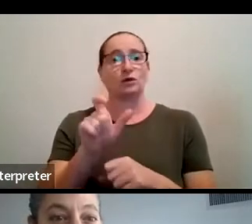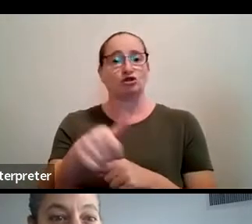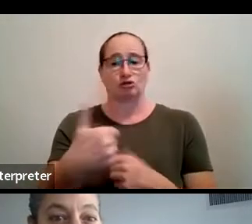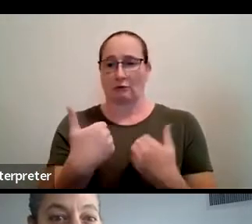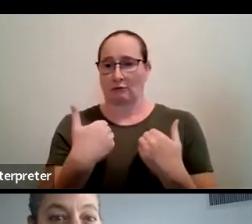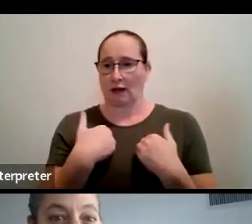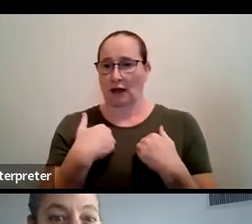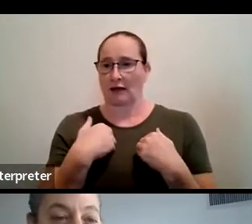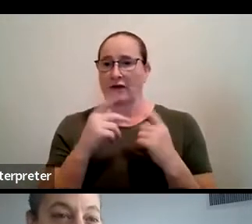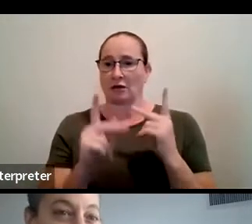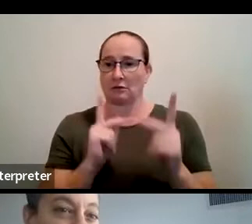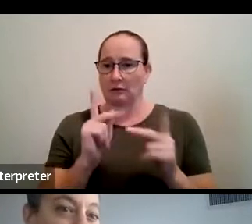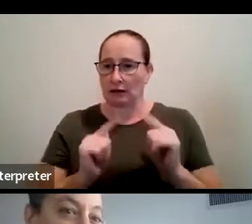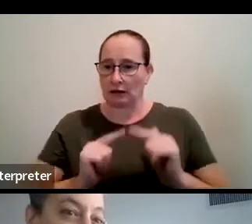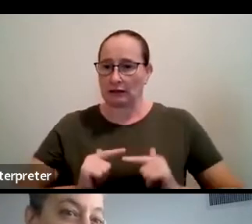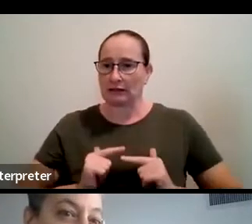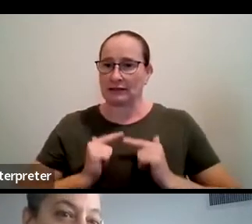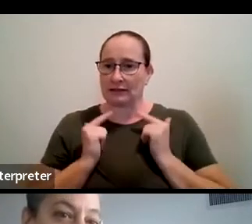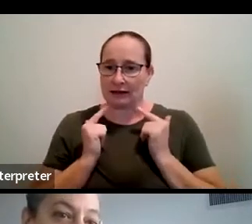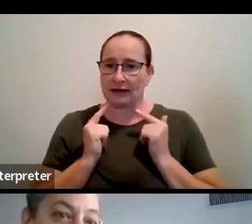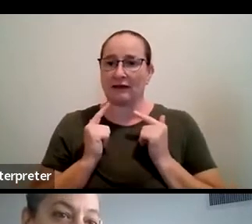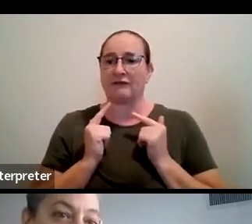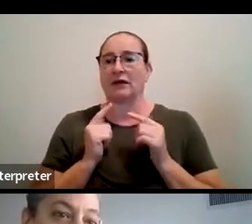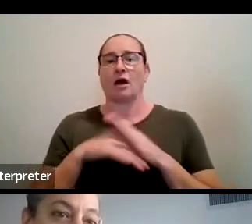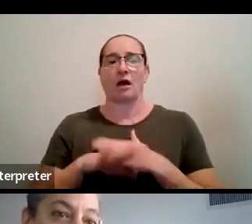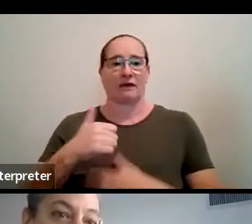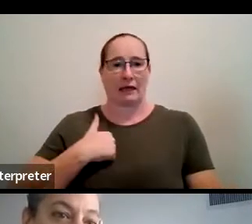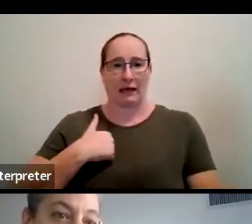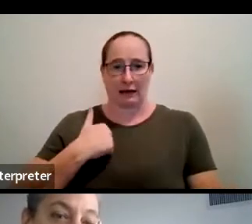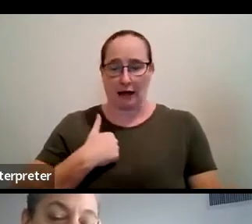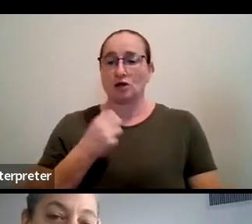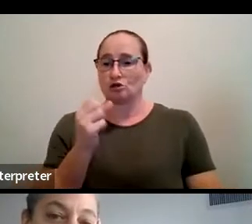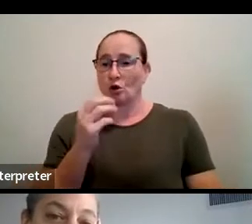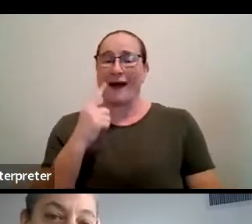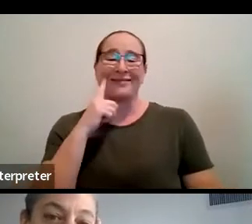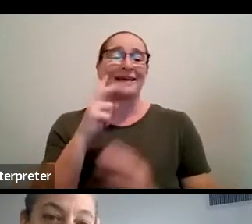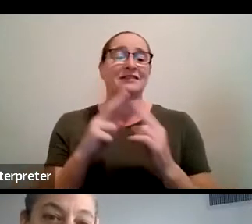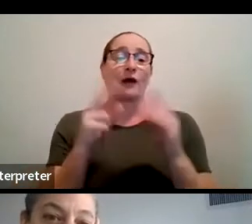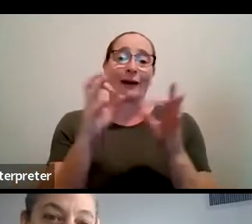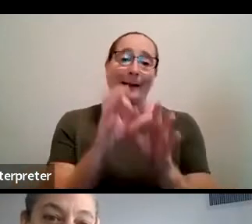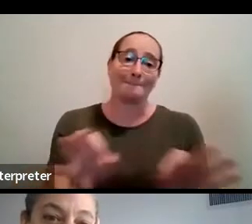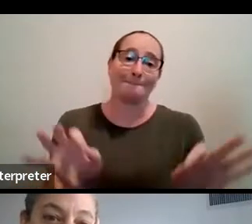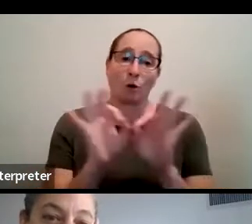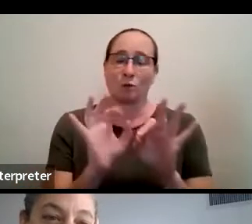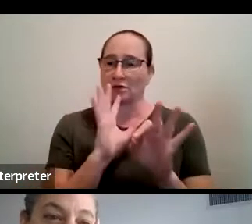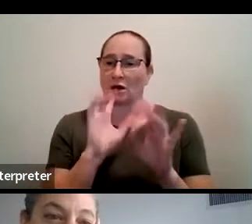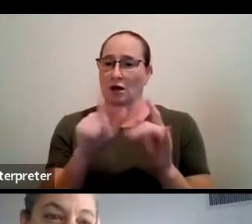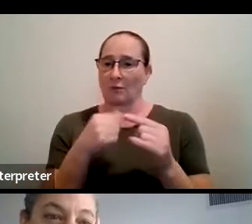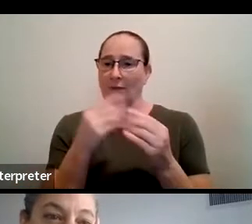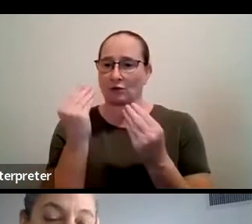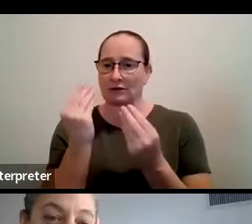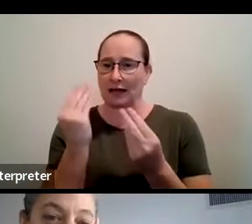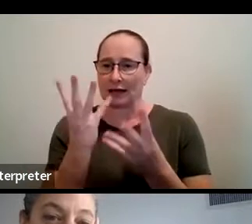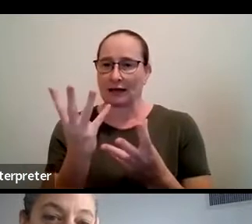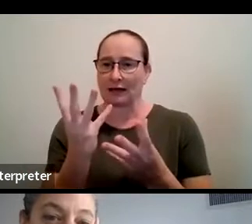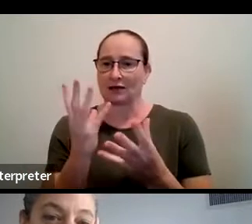as folks that reside, live in, or are citizens of Canada. So I think it's very important when we talk about data to cease the discussion about